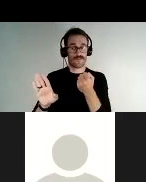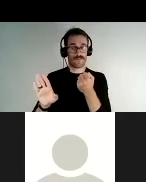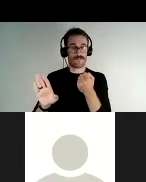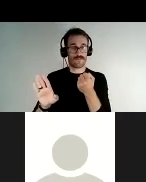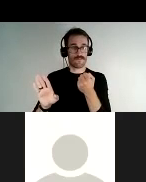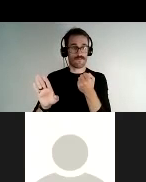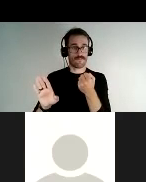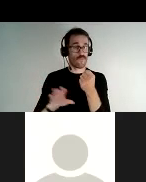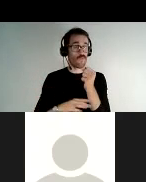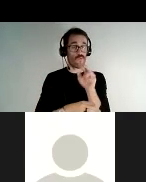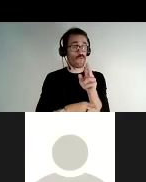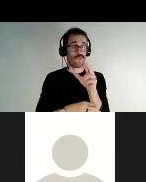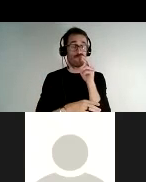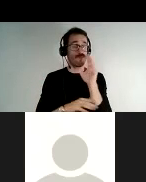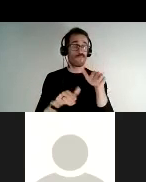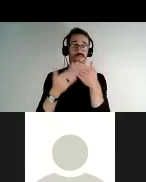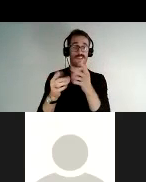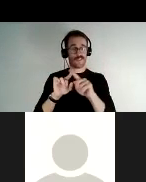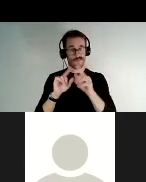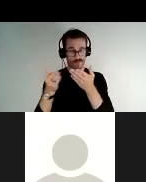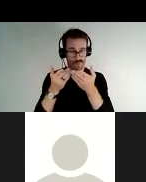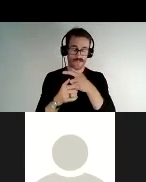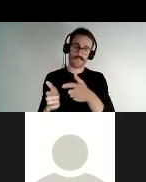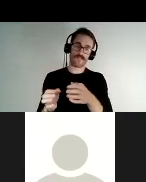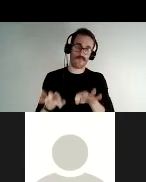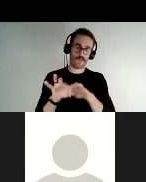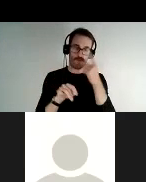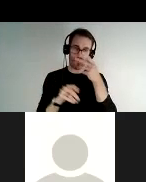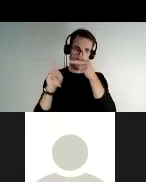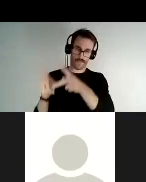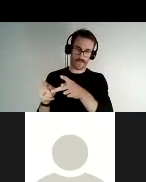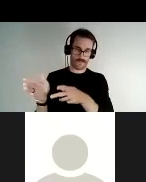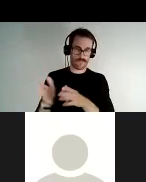not providing the services and support they need.